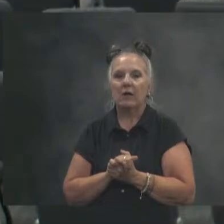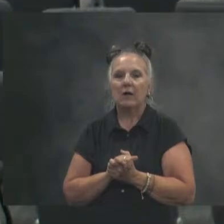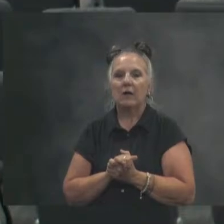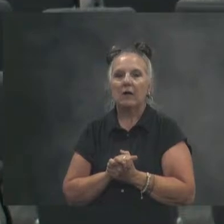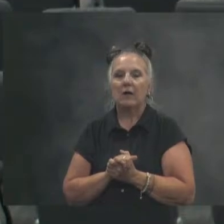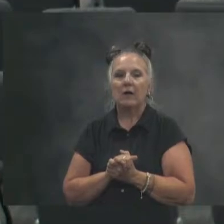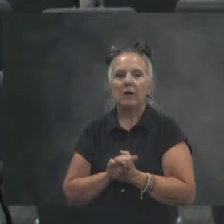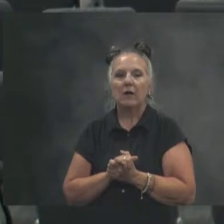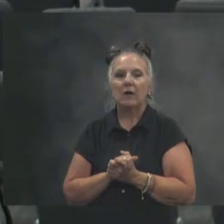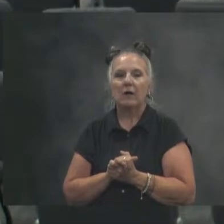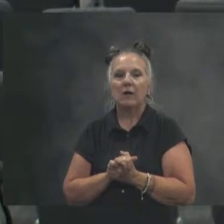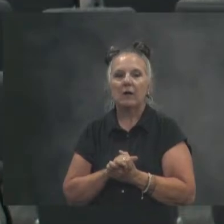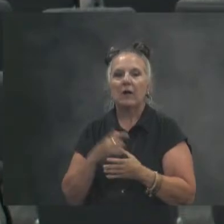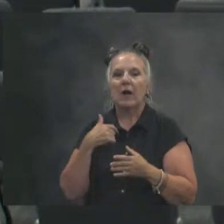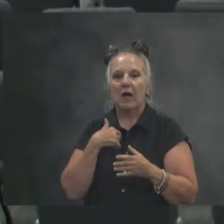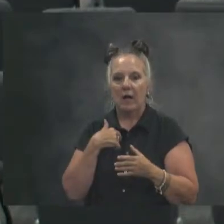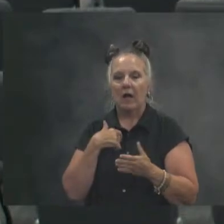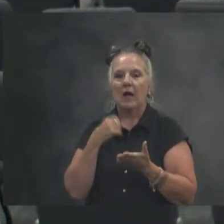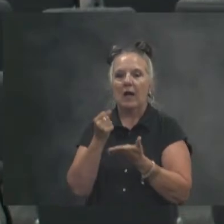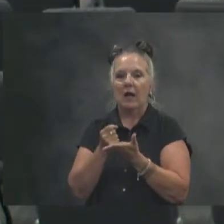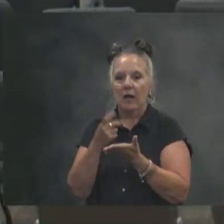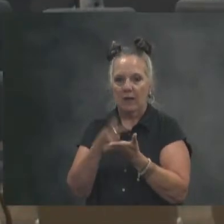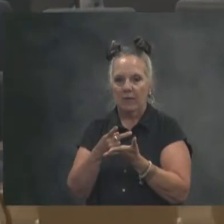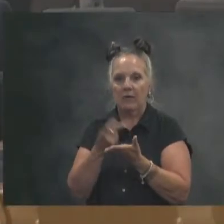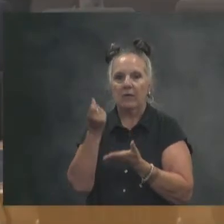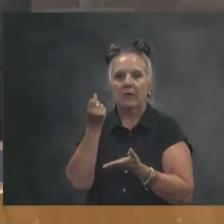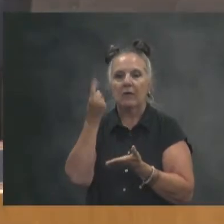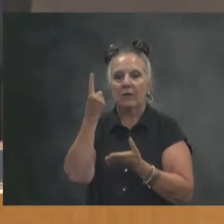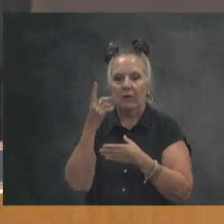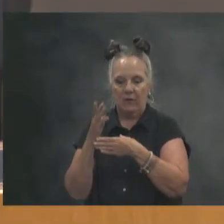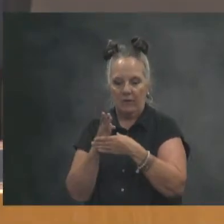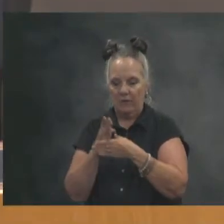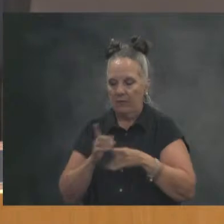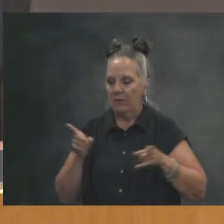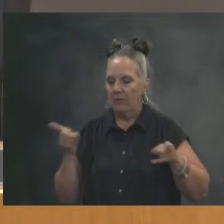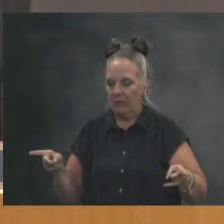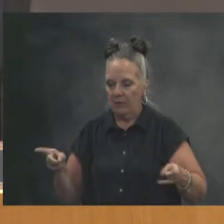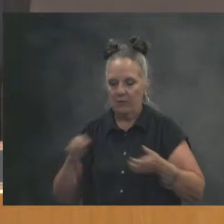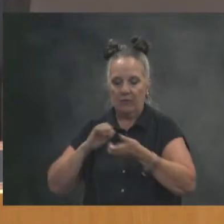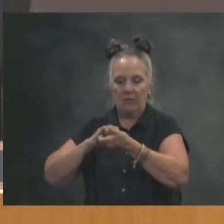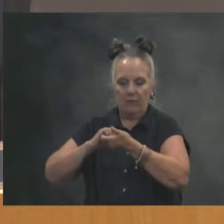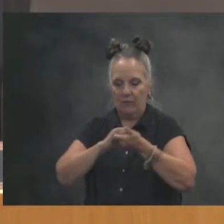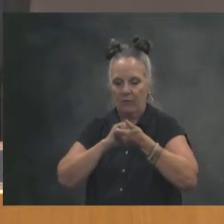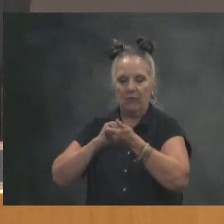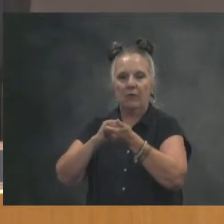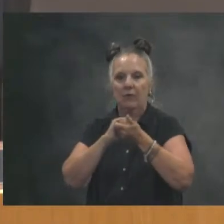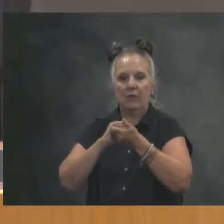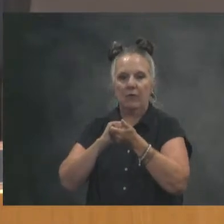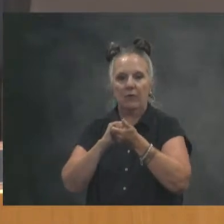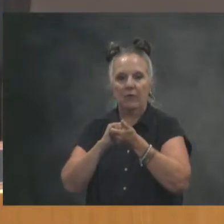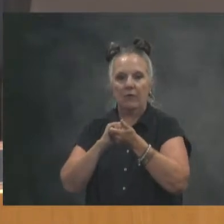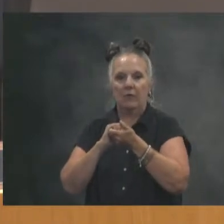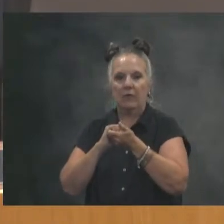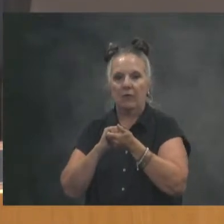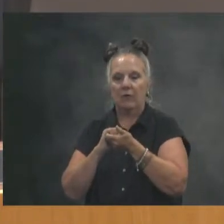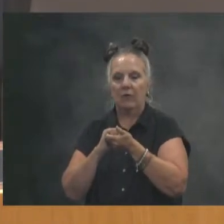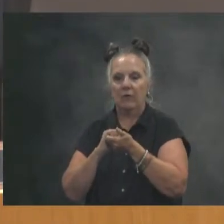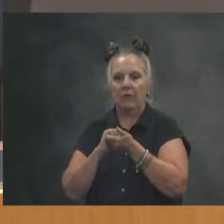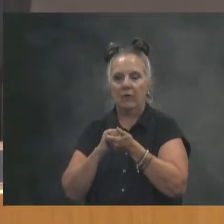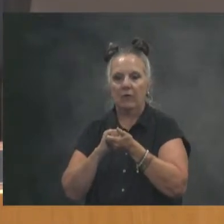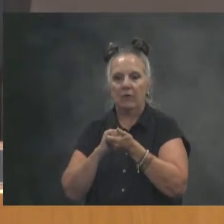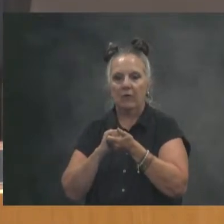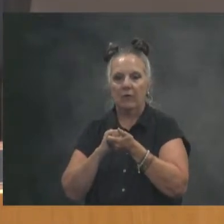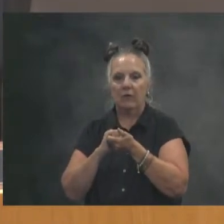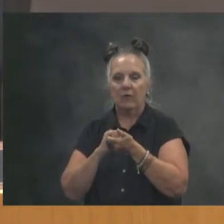President, I move to approve the memorandum of understanding between the Washington County Board of Education and the Washington County Teachers